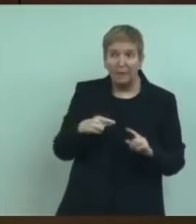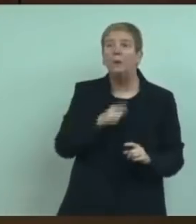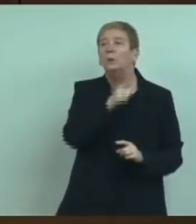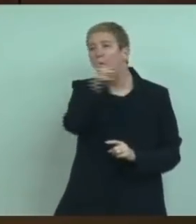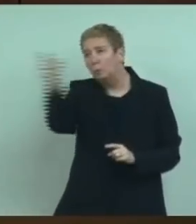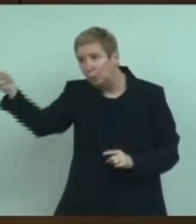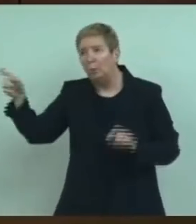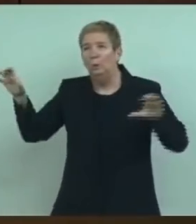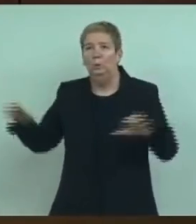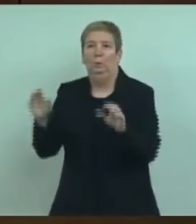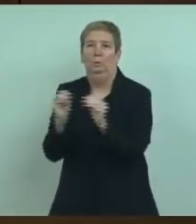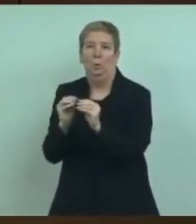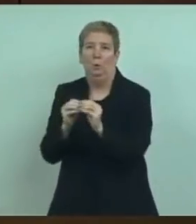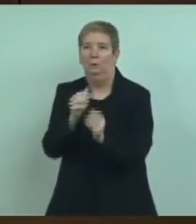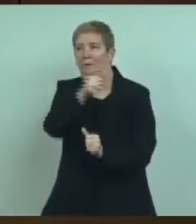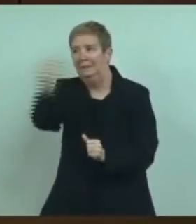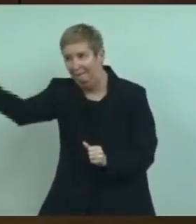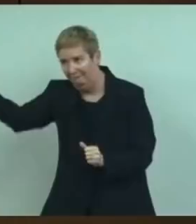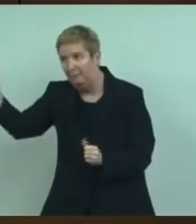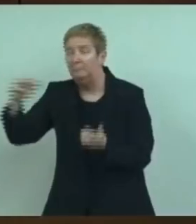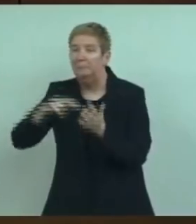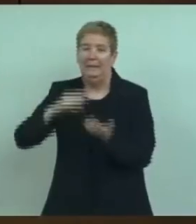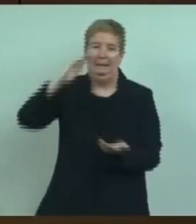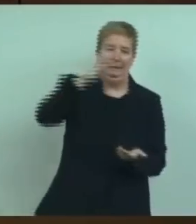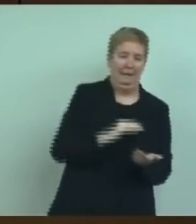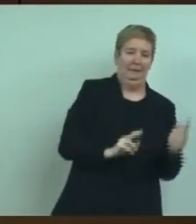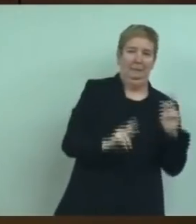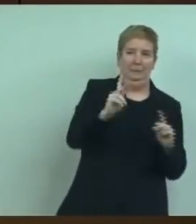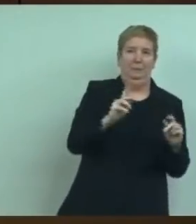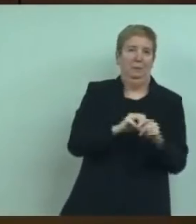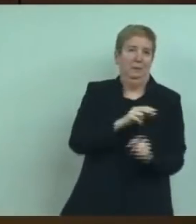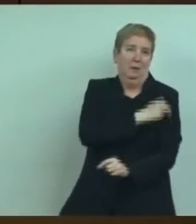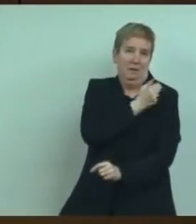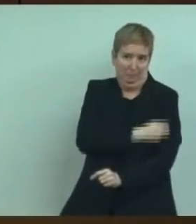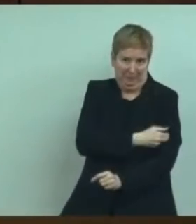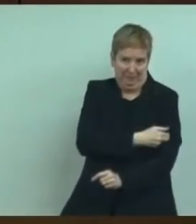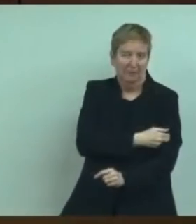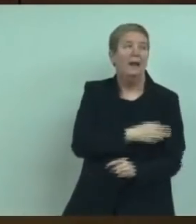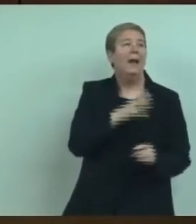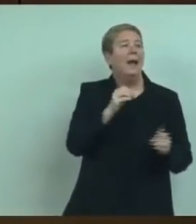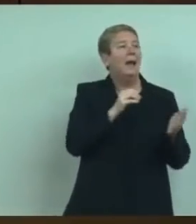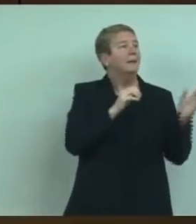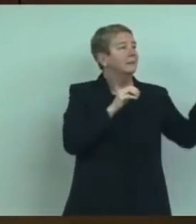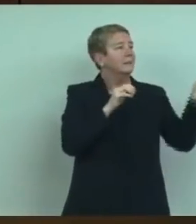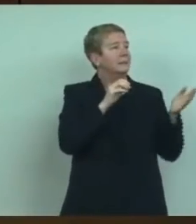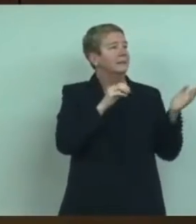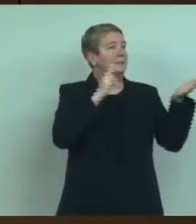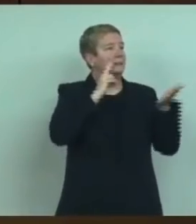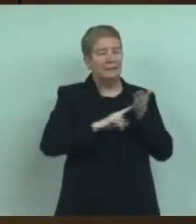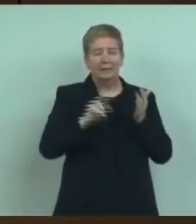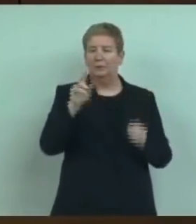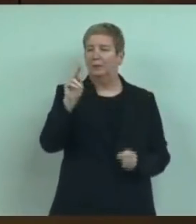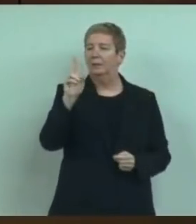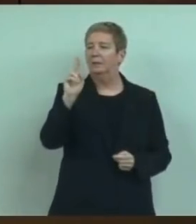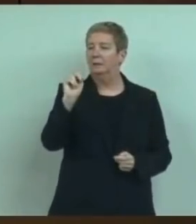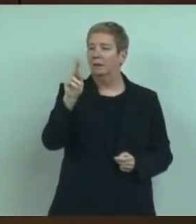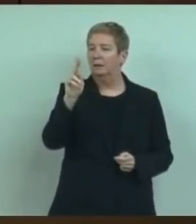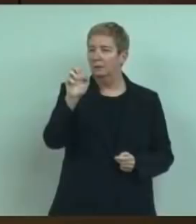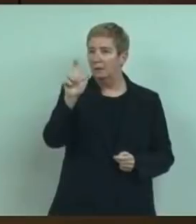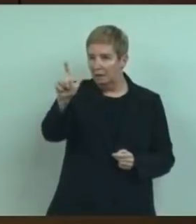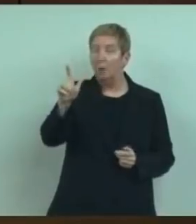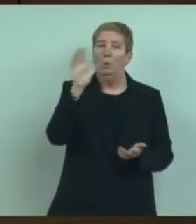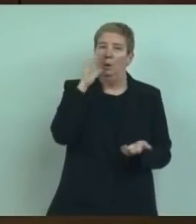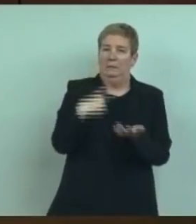more. We're going to talk a little bit in a minute. I'm going to ask Secretary Kunkel to help me with that, to talk about what you might do about your